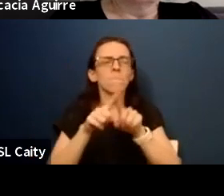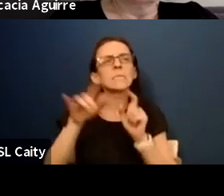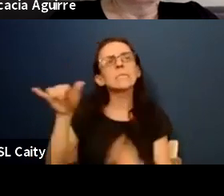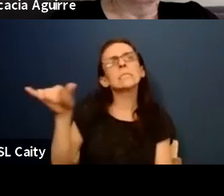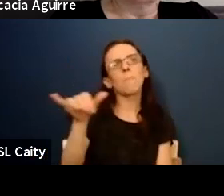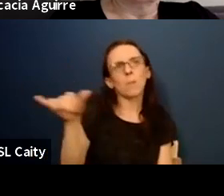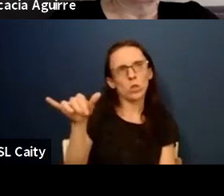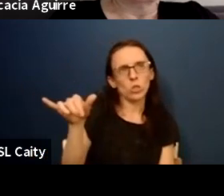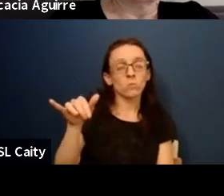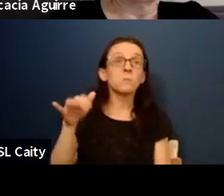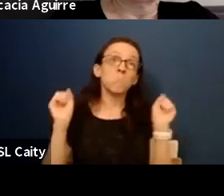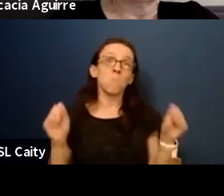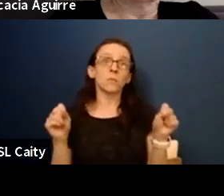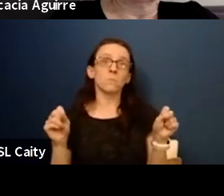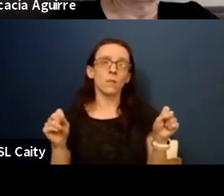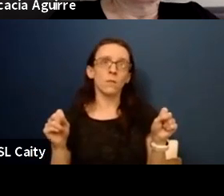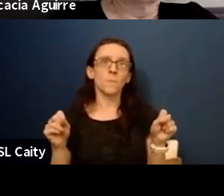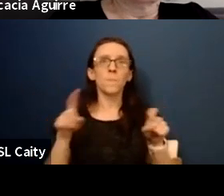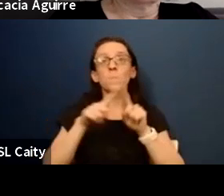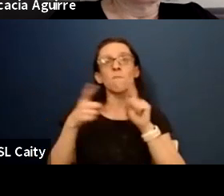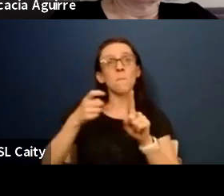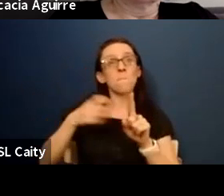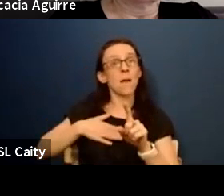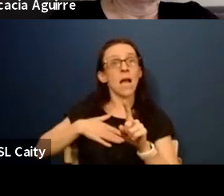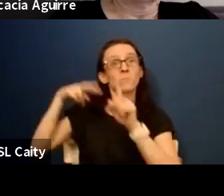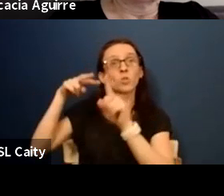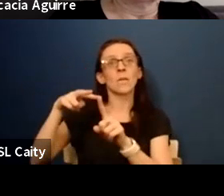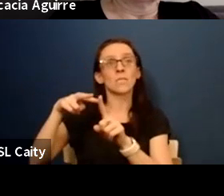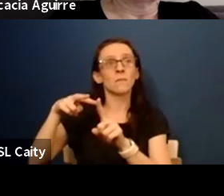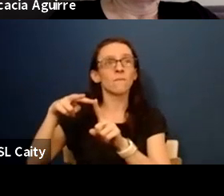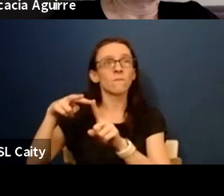possible. But at least from my perspective,